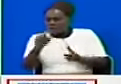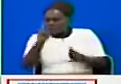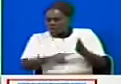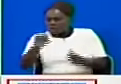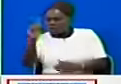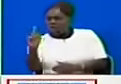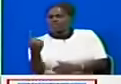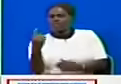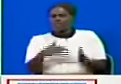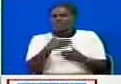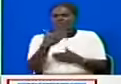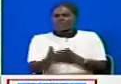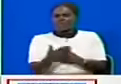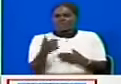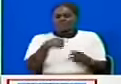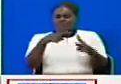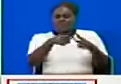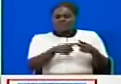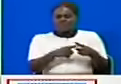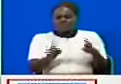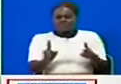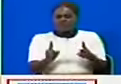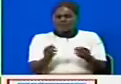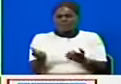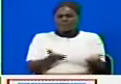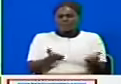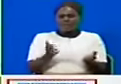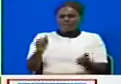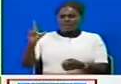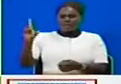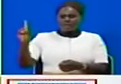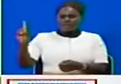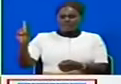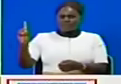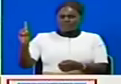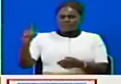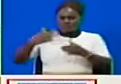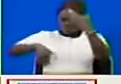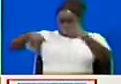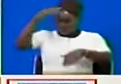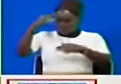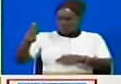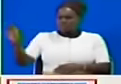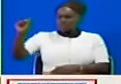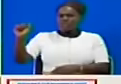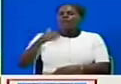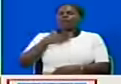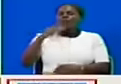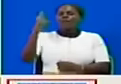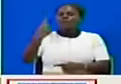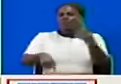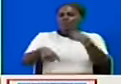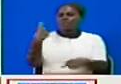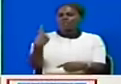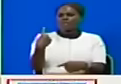then I start fixing them. This business administration graduate from USIU hopes to floor his competitors